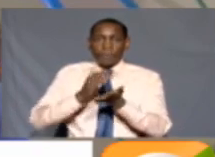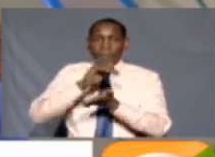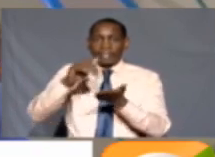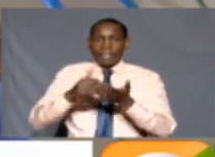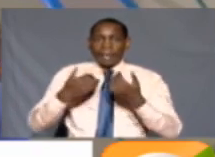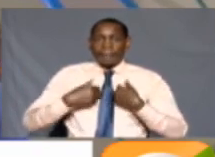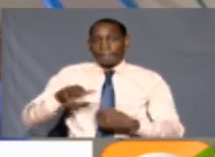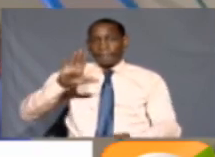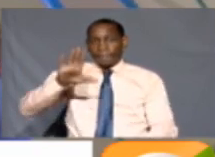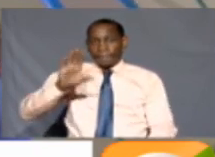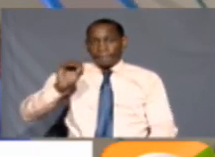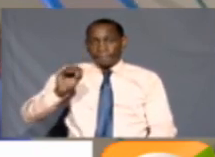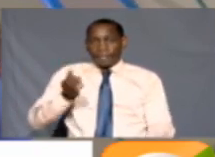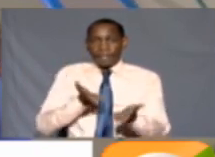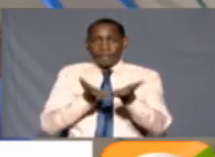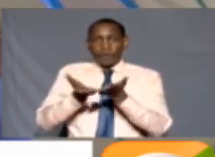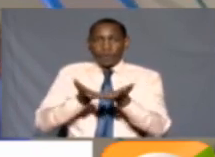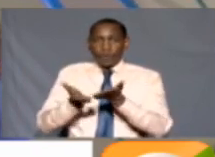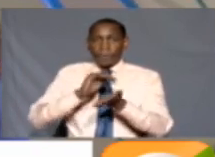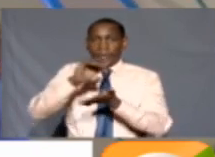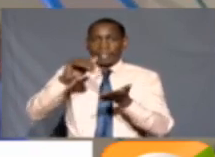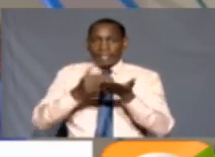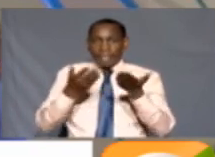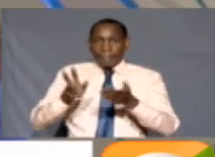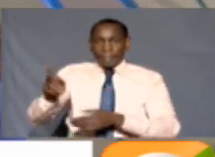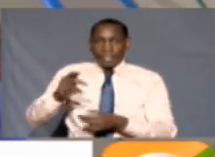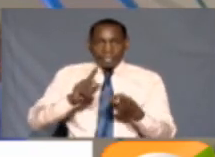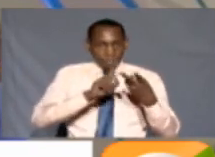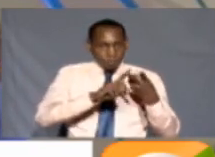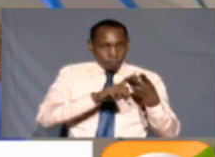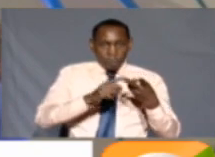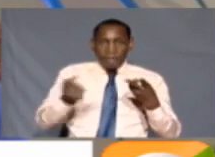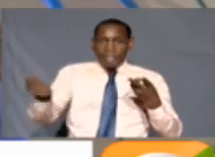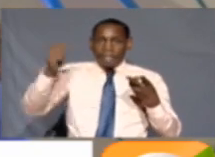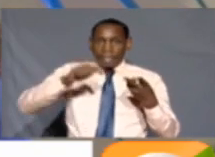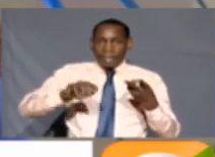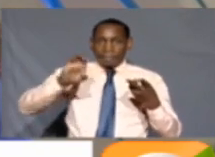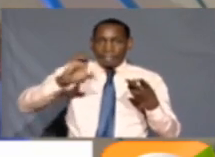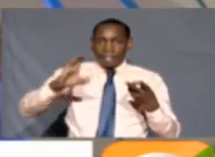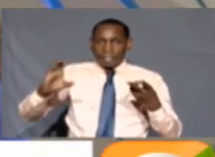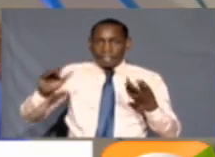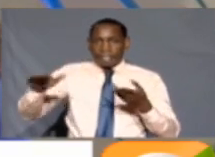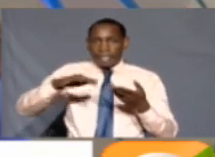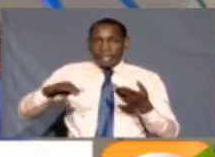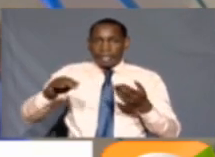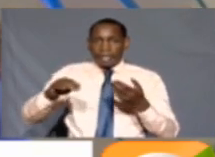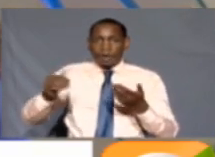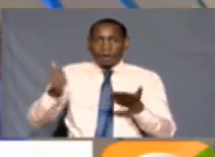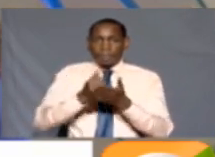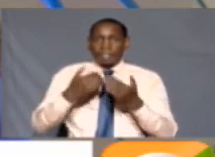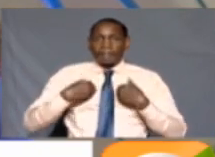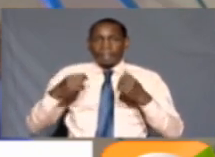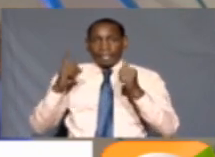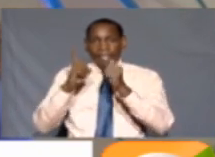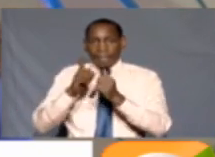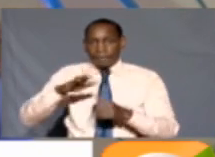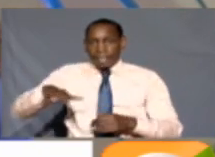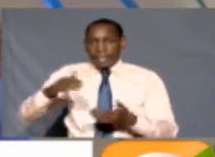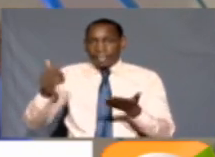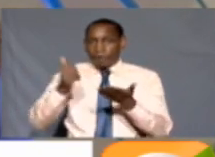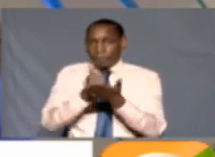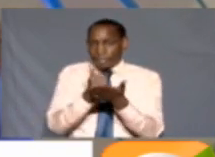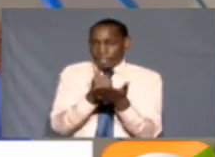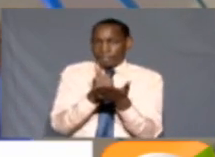centers in Kenya. Other than that, you can walk into any EACC regional offices. We have 11 regional offices.